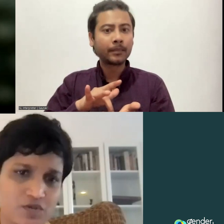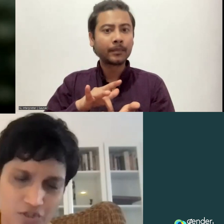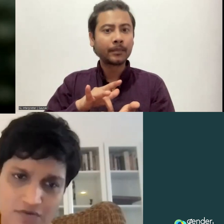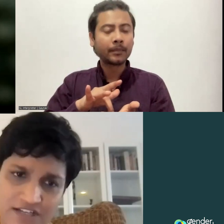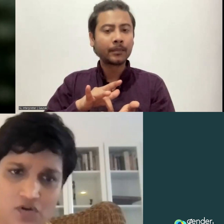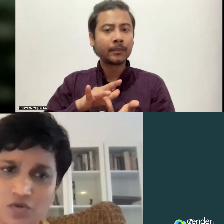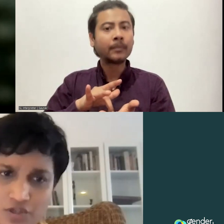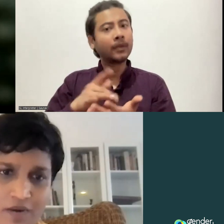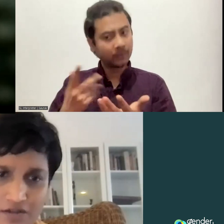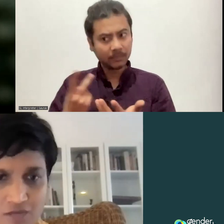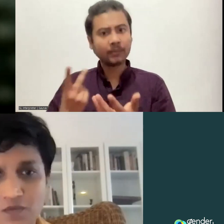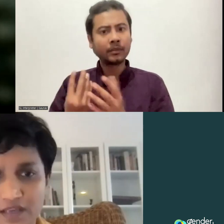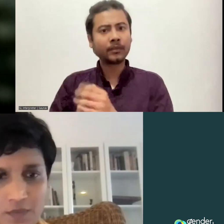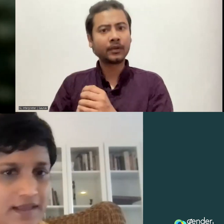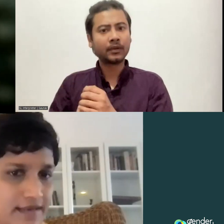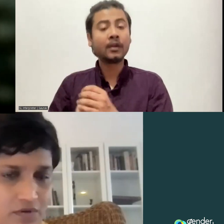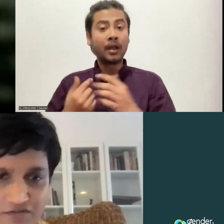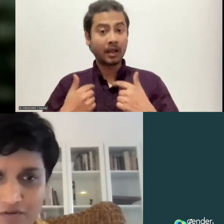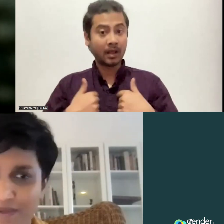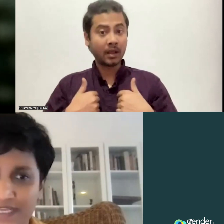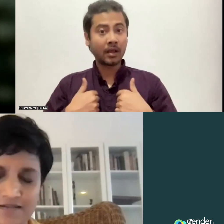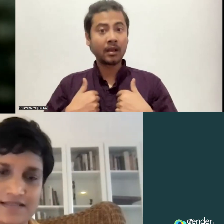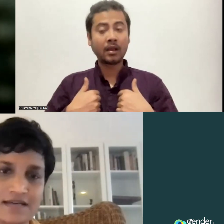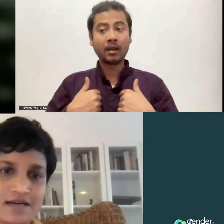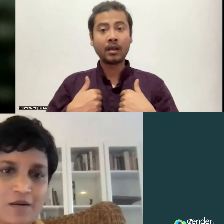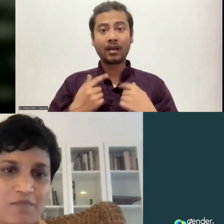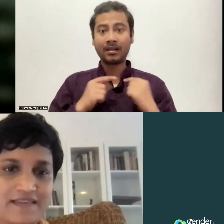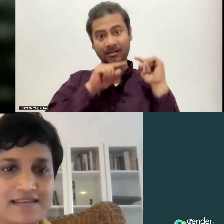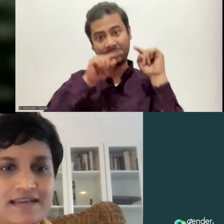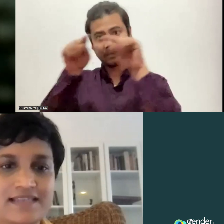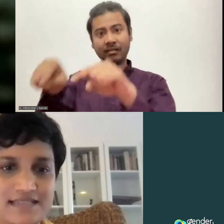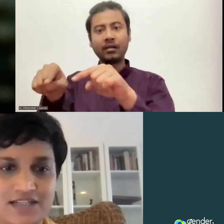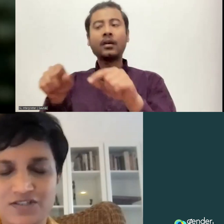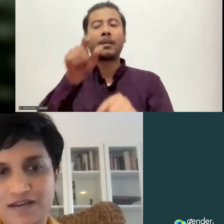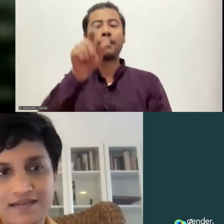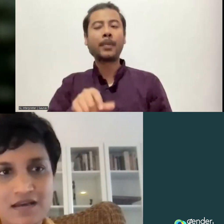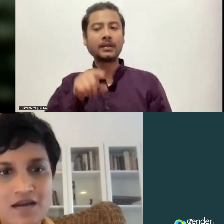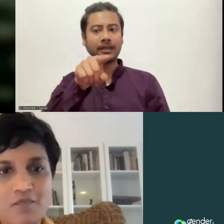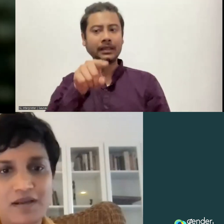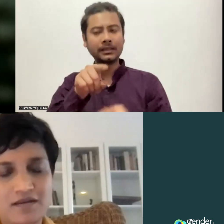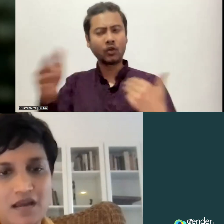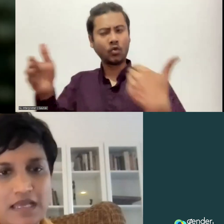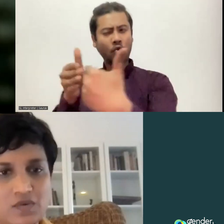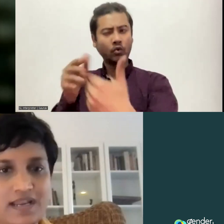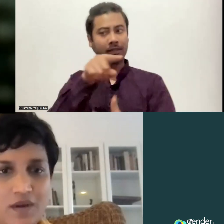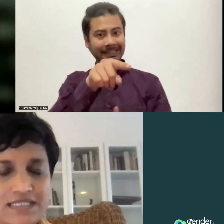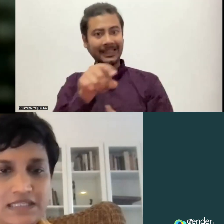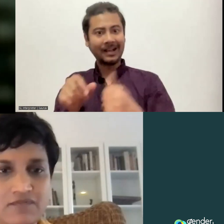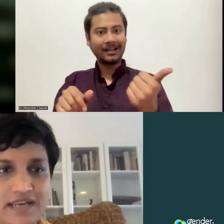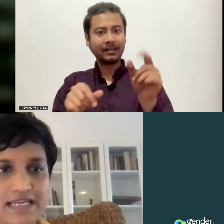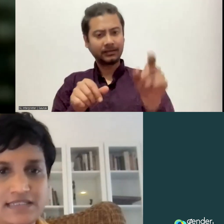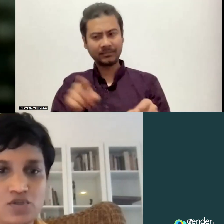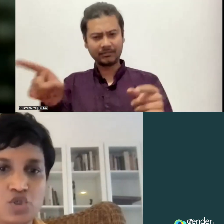a very strong social partner who's been working with that neighborhood for many years, but there is that hesitation, right? But so when I went